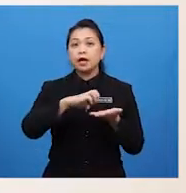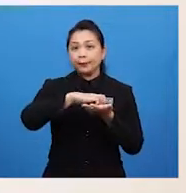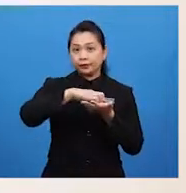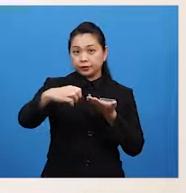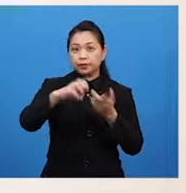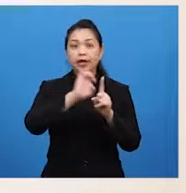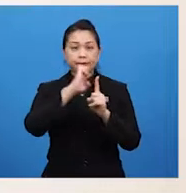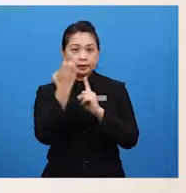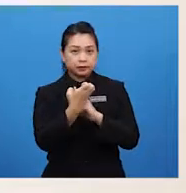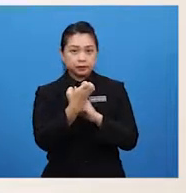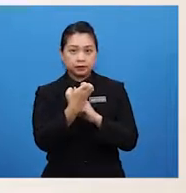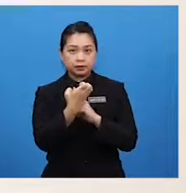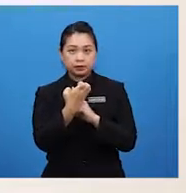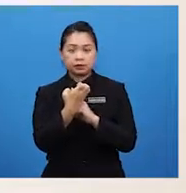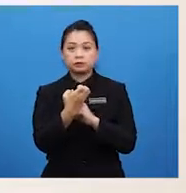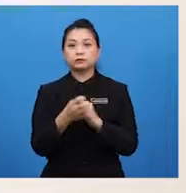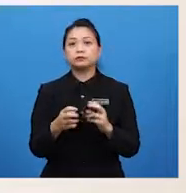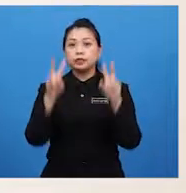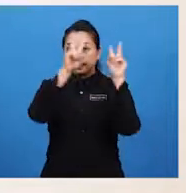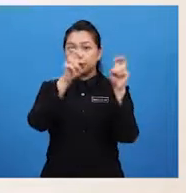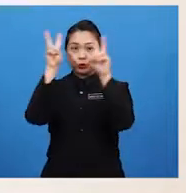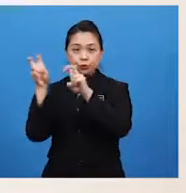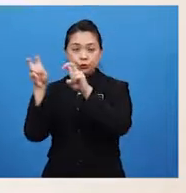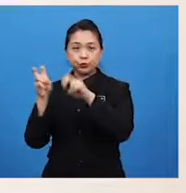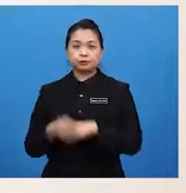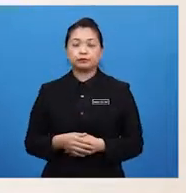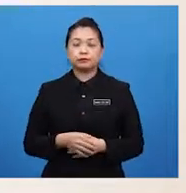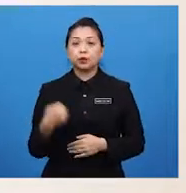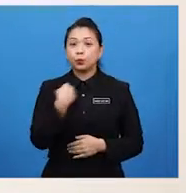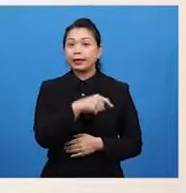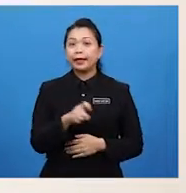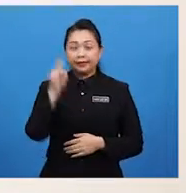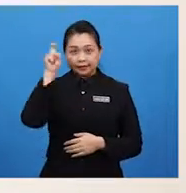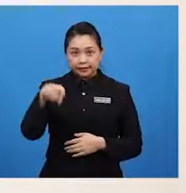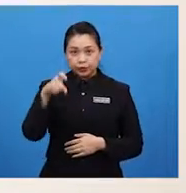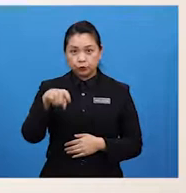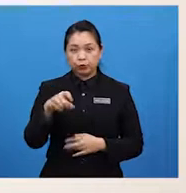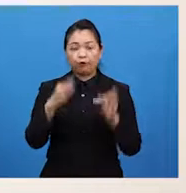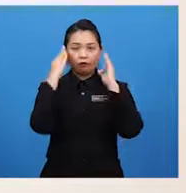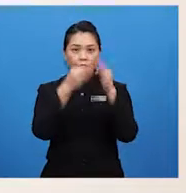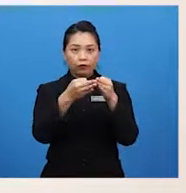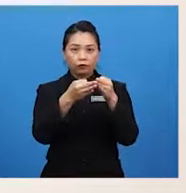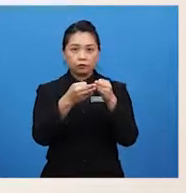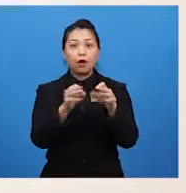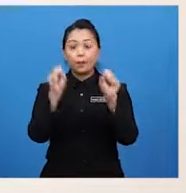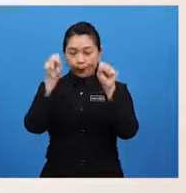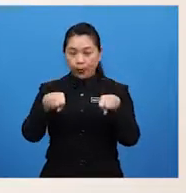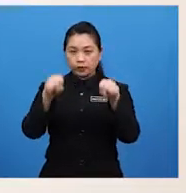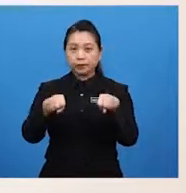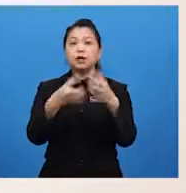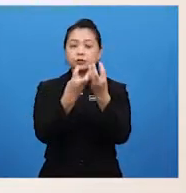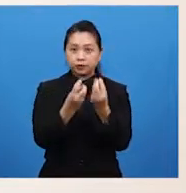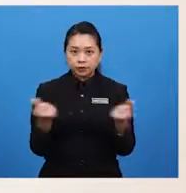environmental issues. So, here we need to focus on possible solutions